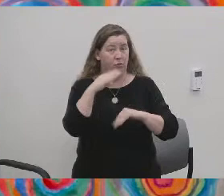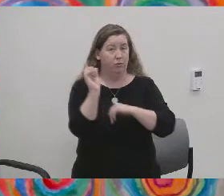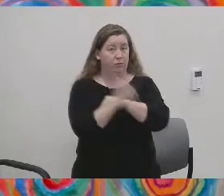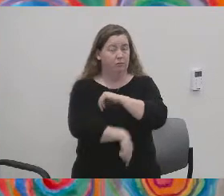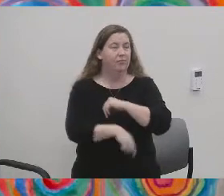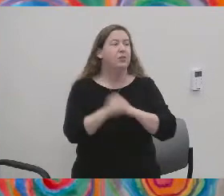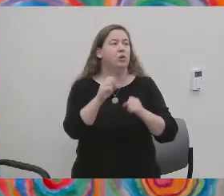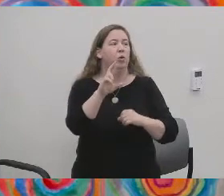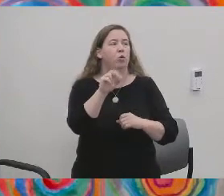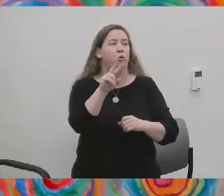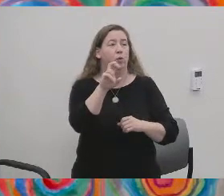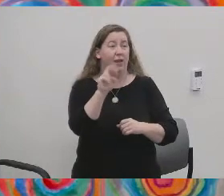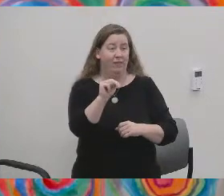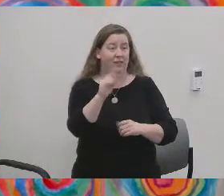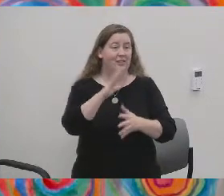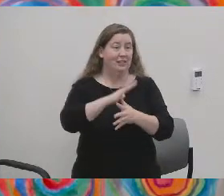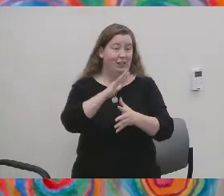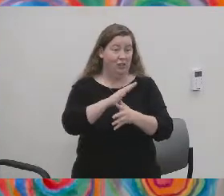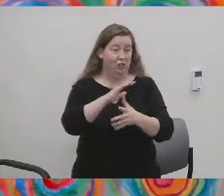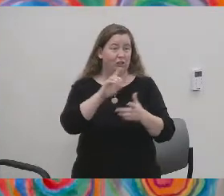Raven Benshoof is a senior.